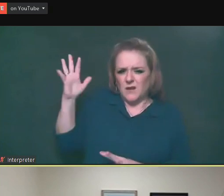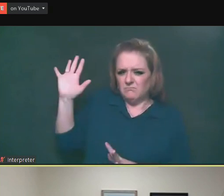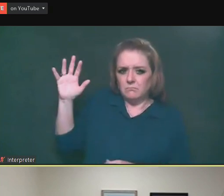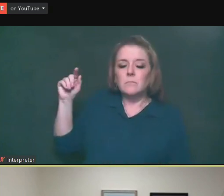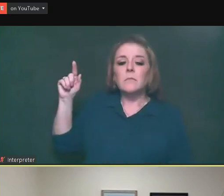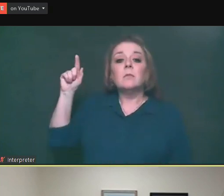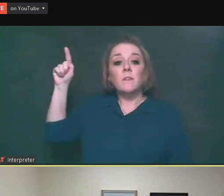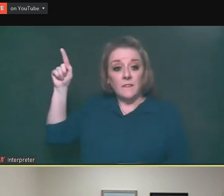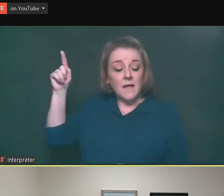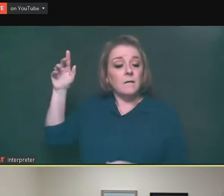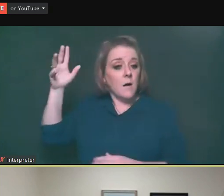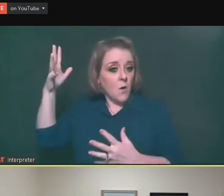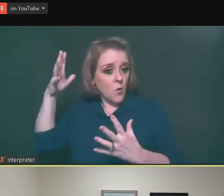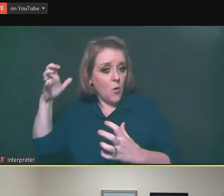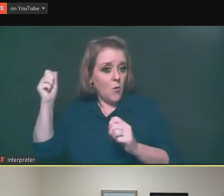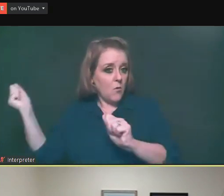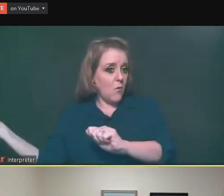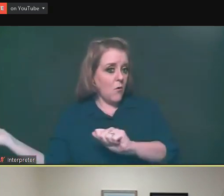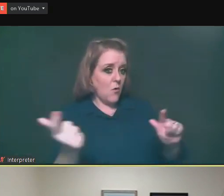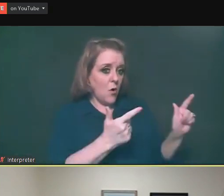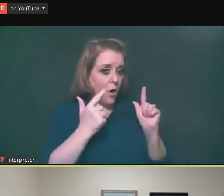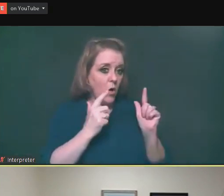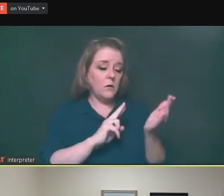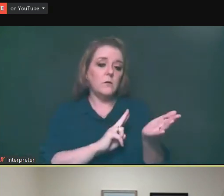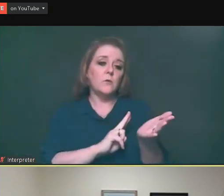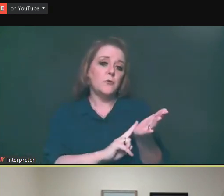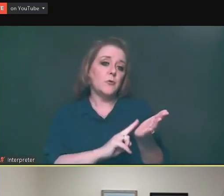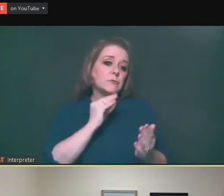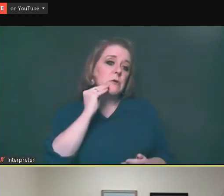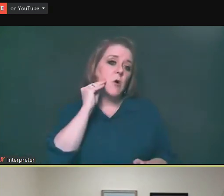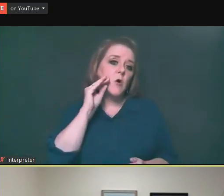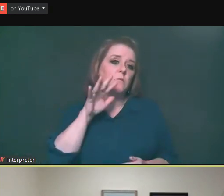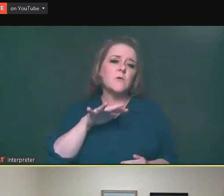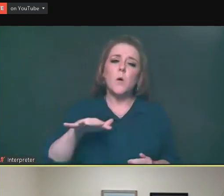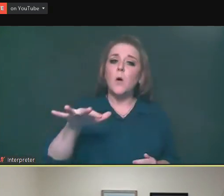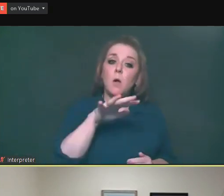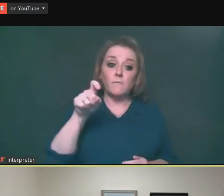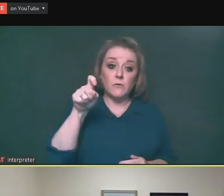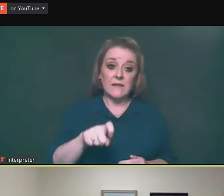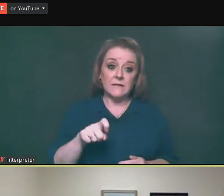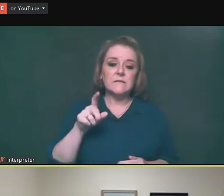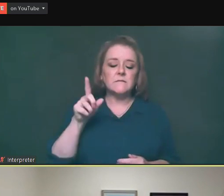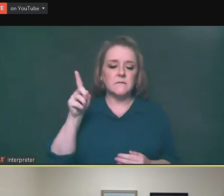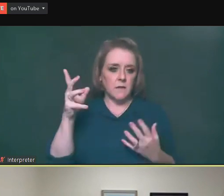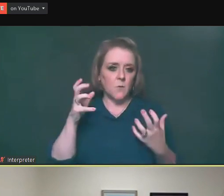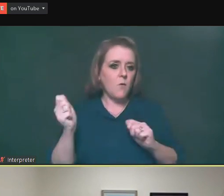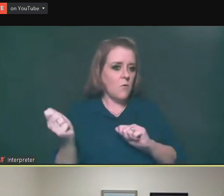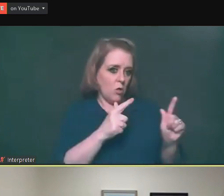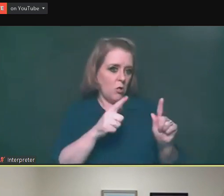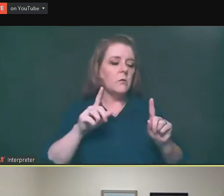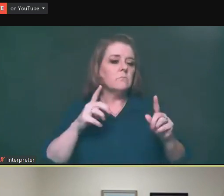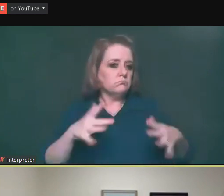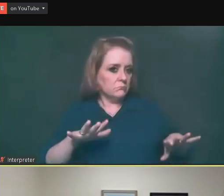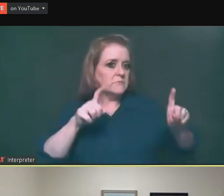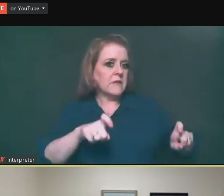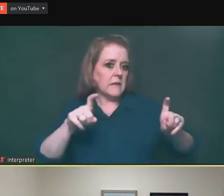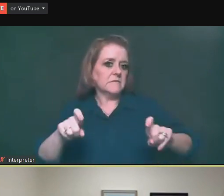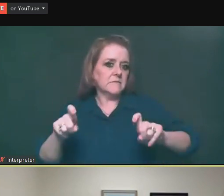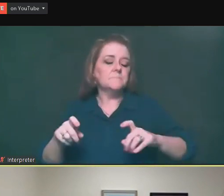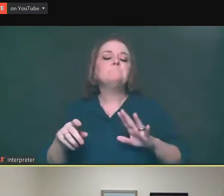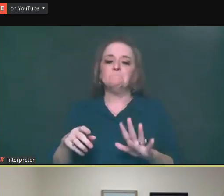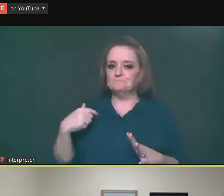all nursing homes across the state of Texas to be tested. We're still waiting